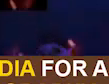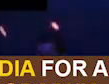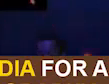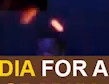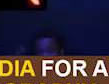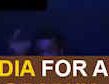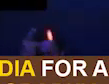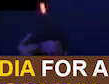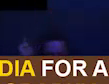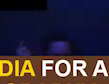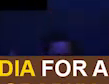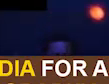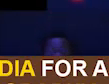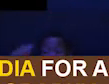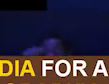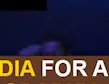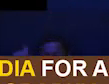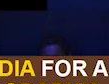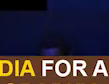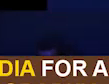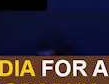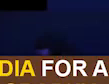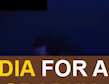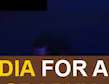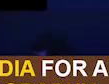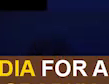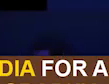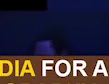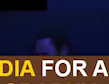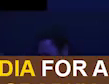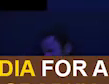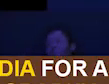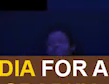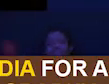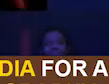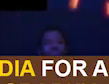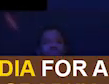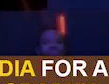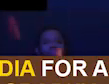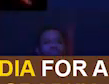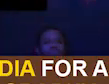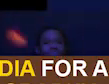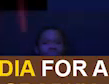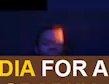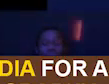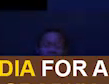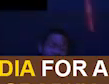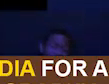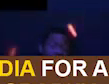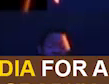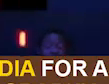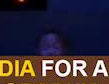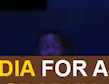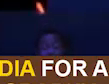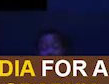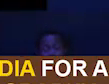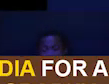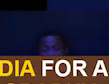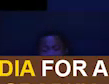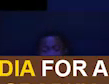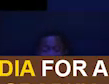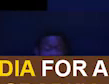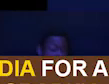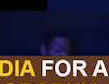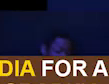that he is the name. So, no any demon. See if you want maybe some clarification. Yes, open chiremu